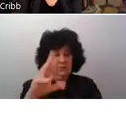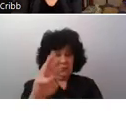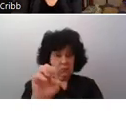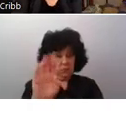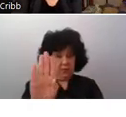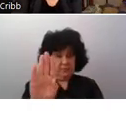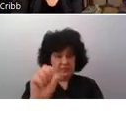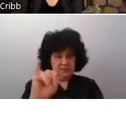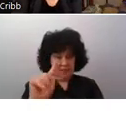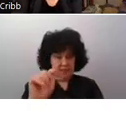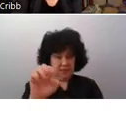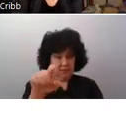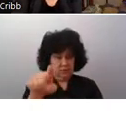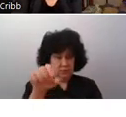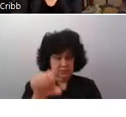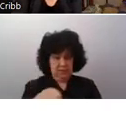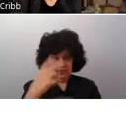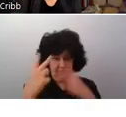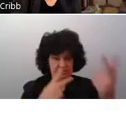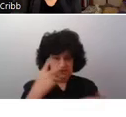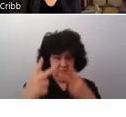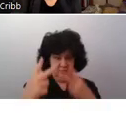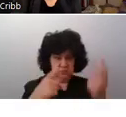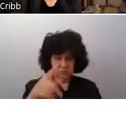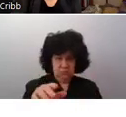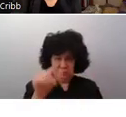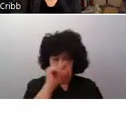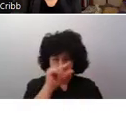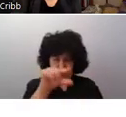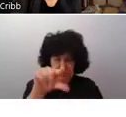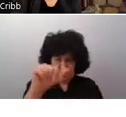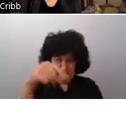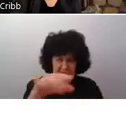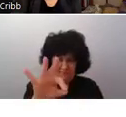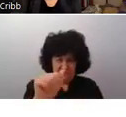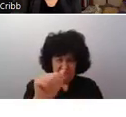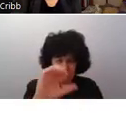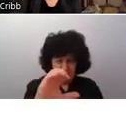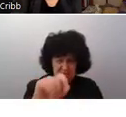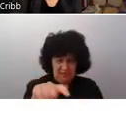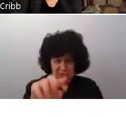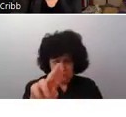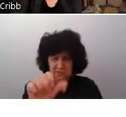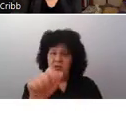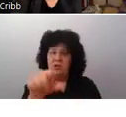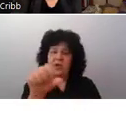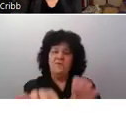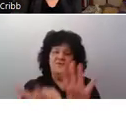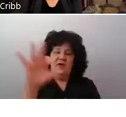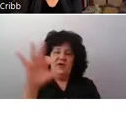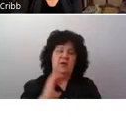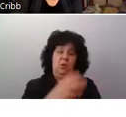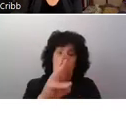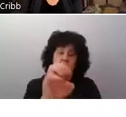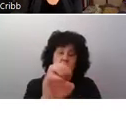you Google gapfac GSA, you'll be able to find our website just by Googling that. But here's the web address. We will post